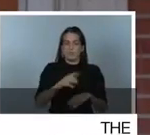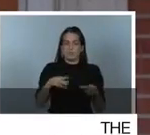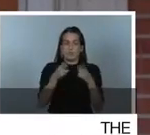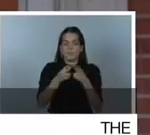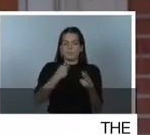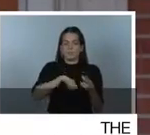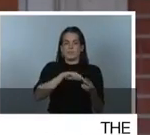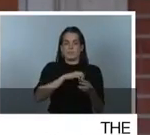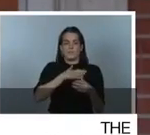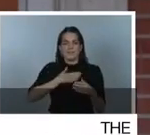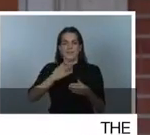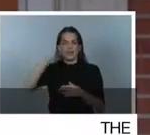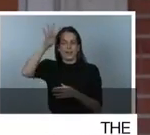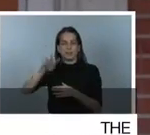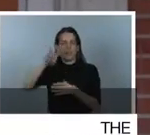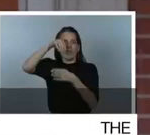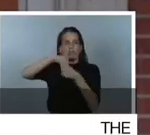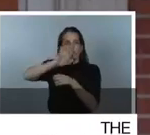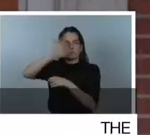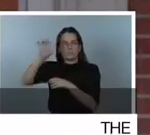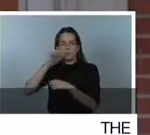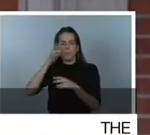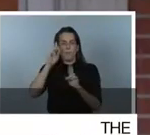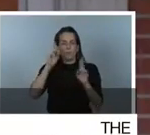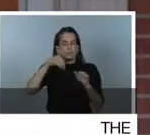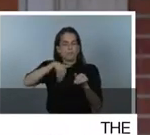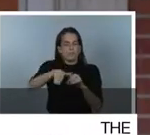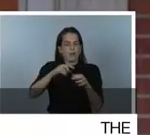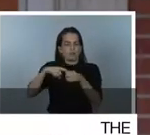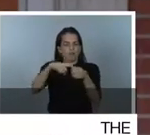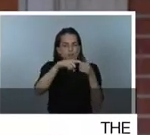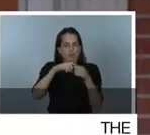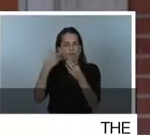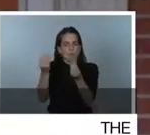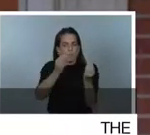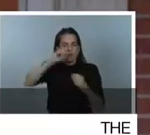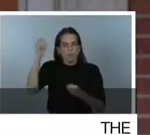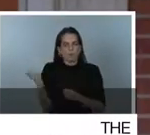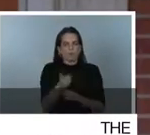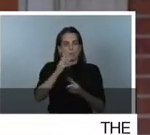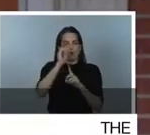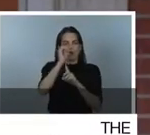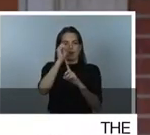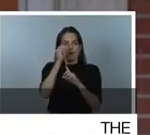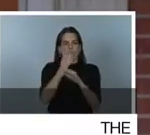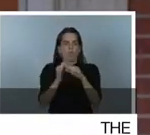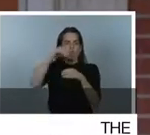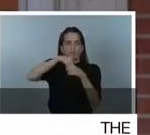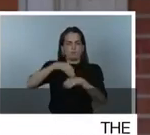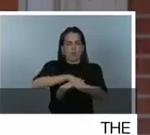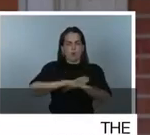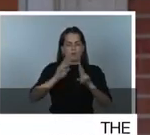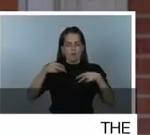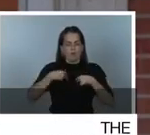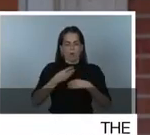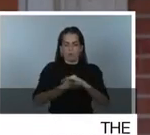in Madrid, I mean, in the Spanish government and the Spanish parliament, they depend on support from your main Catalan pro-independence party that's got the